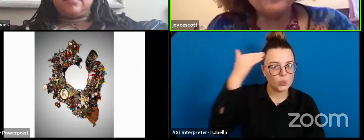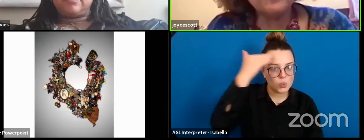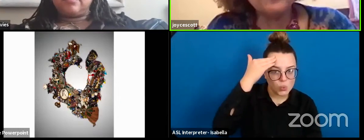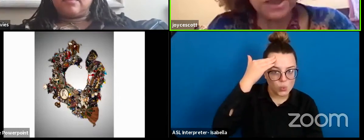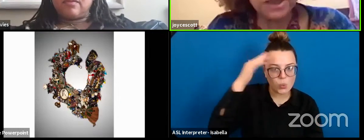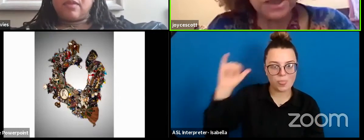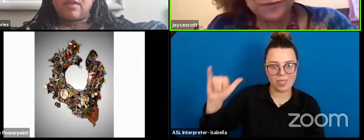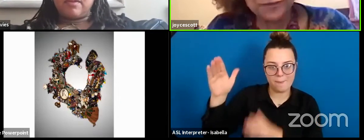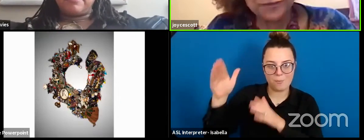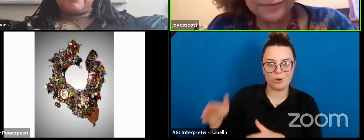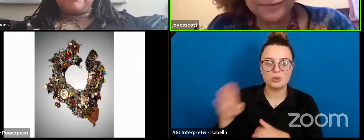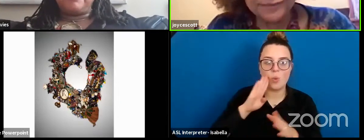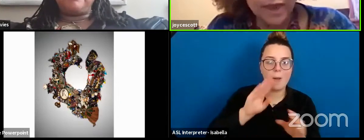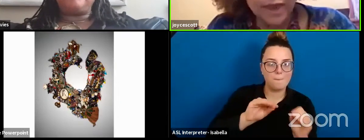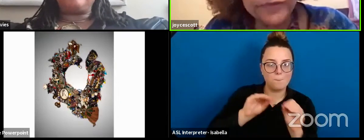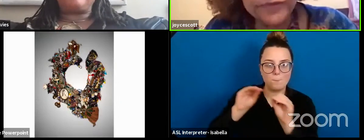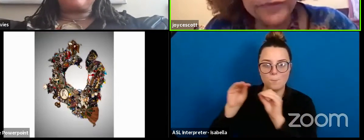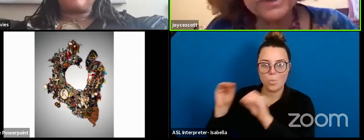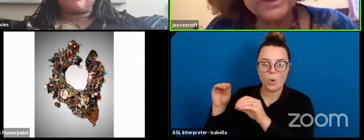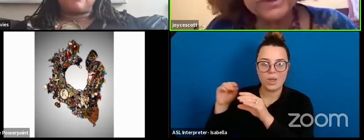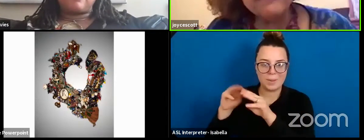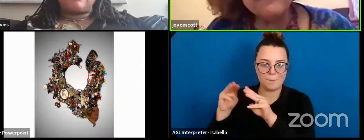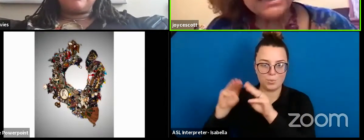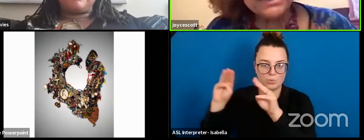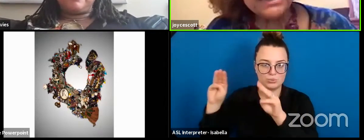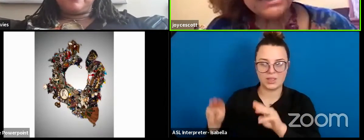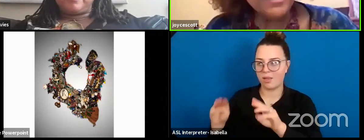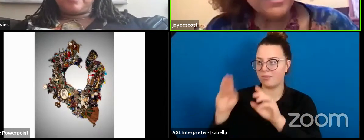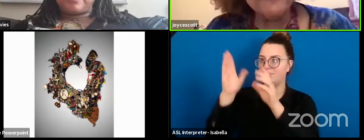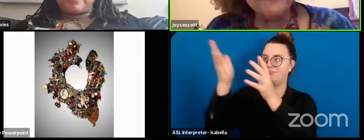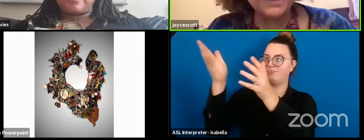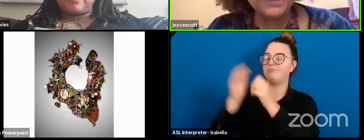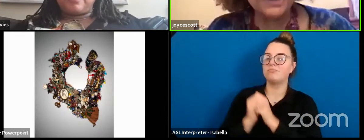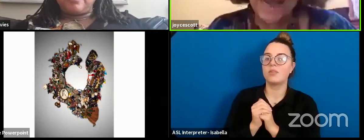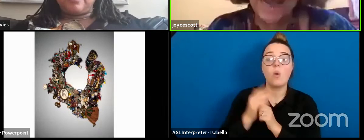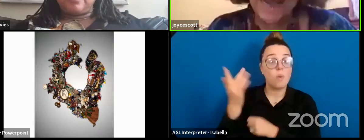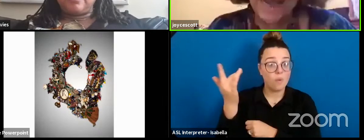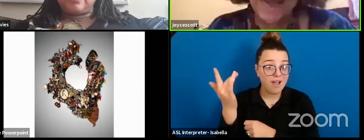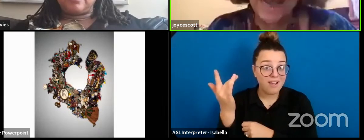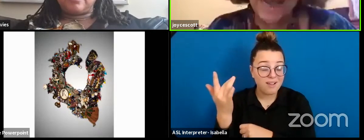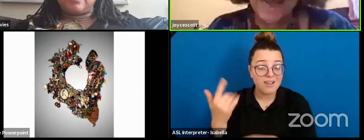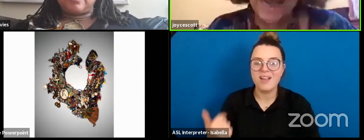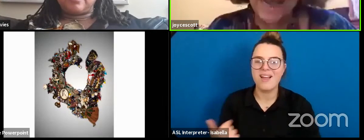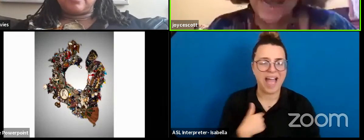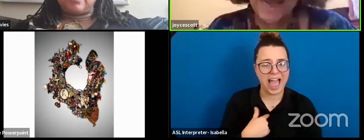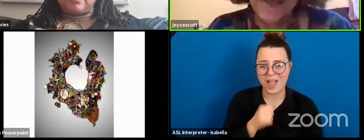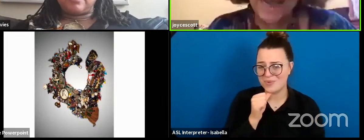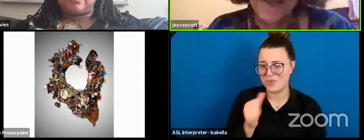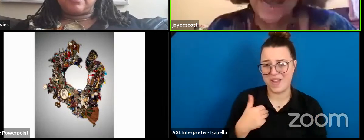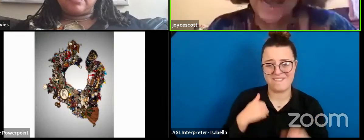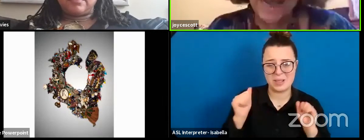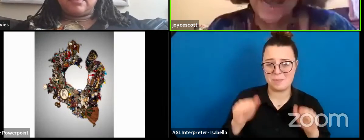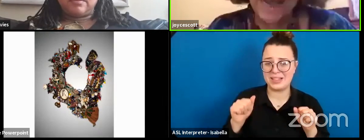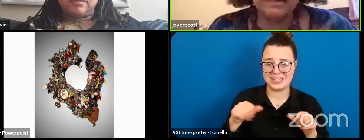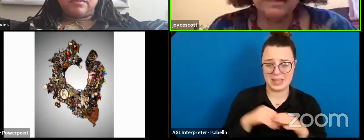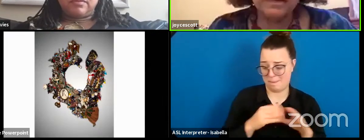museum with the rest of her collection. Because I believe that I don't have the ability in my house to tell the full